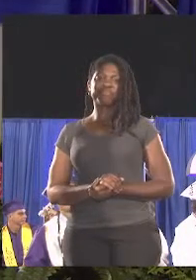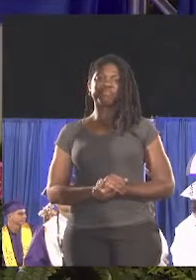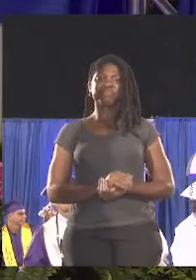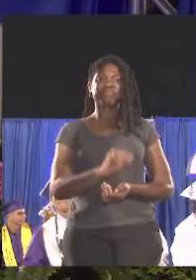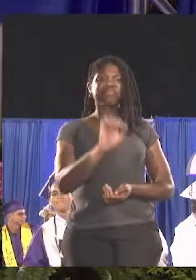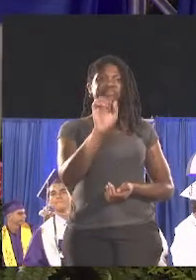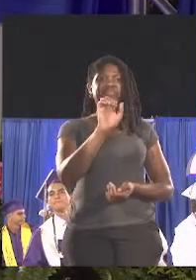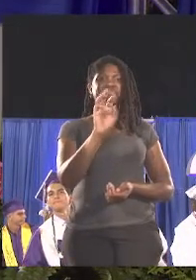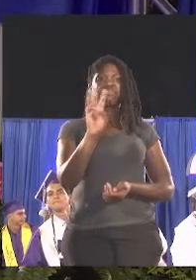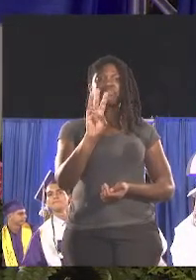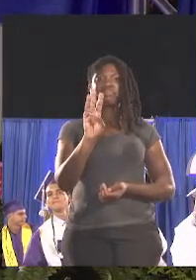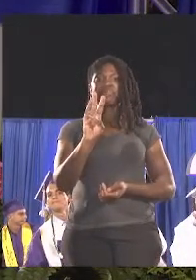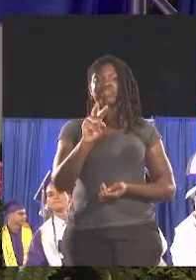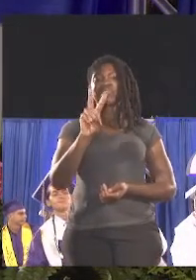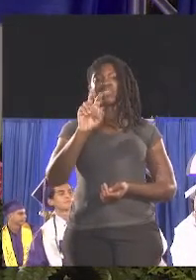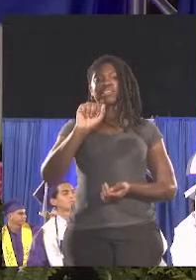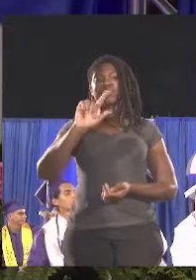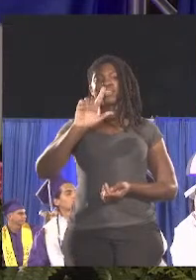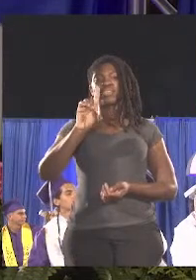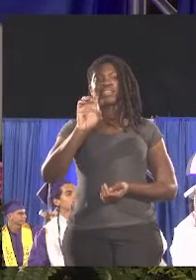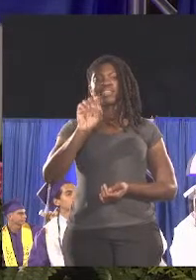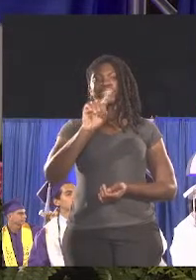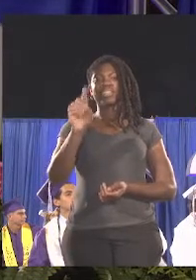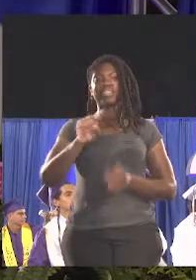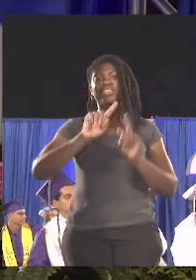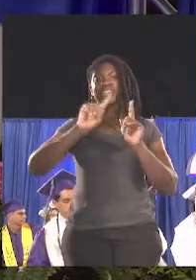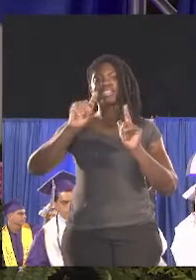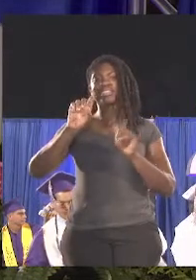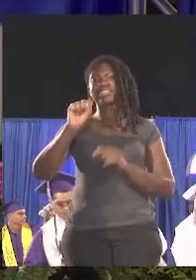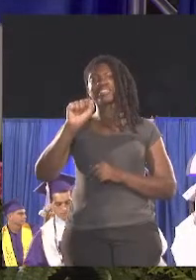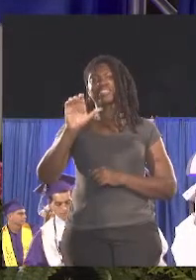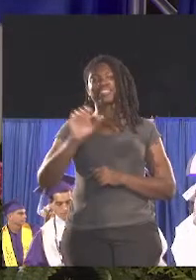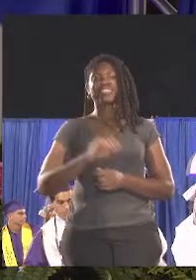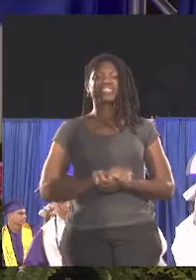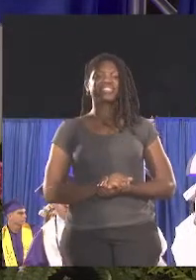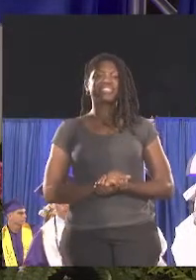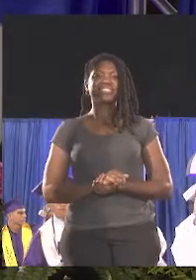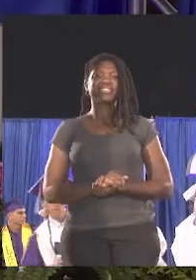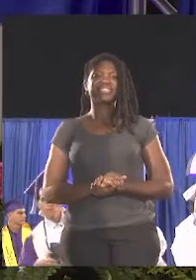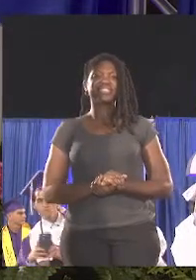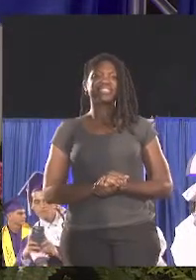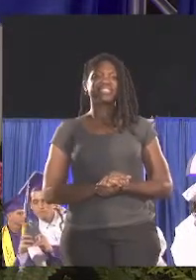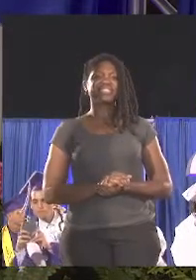Evelyn W. Valdez, San Antonio College.